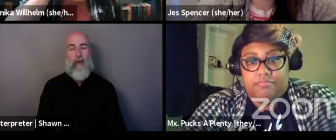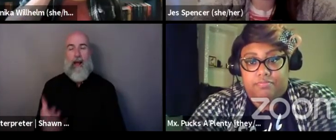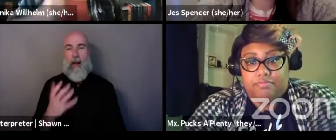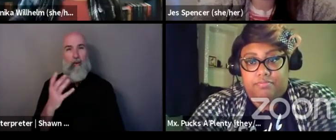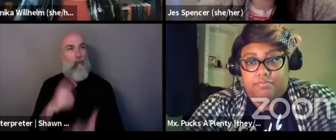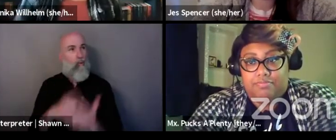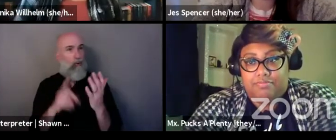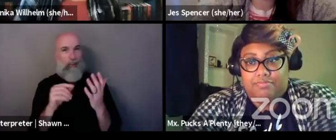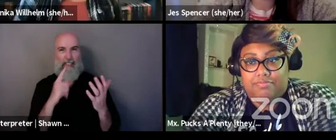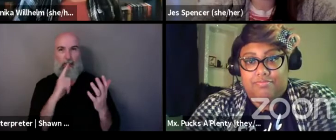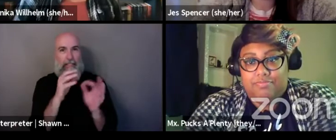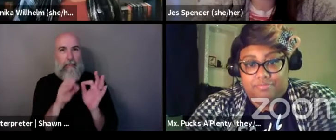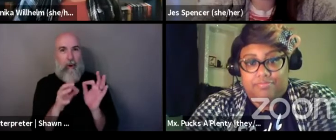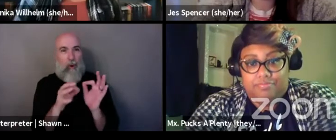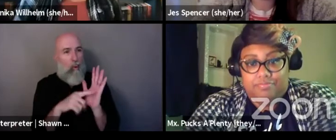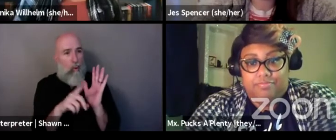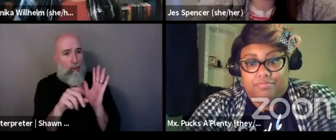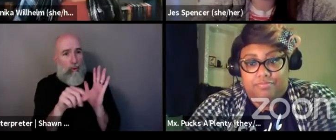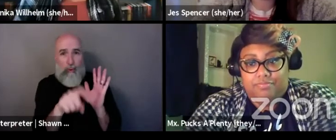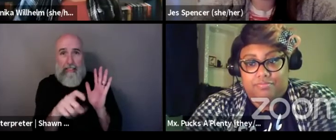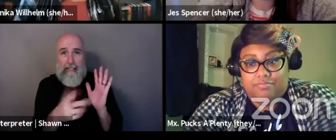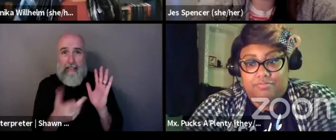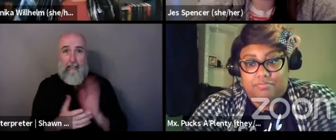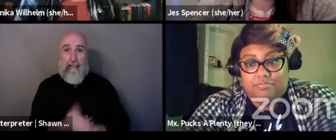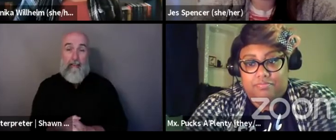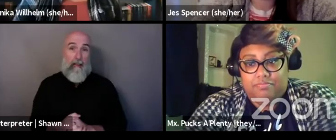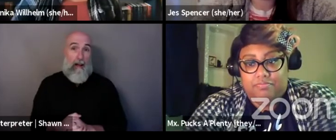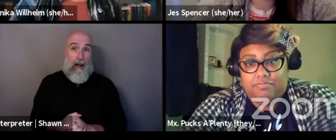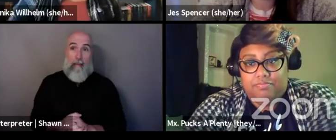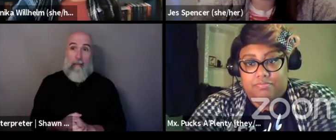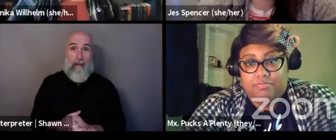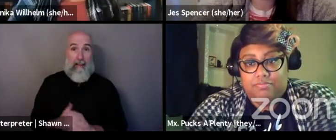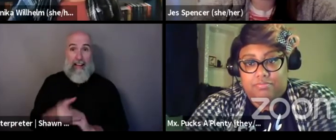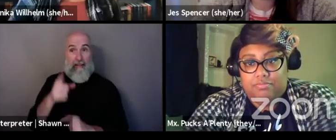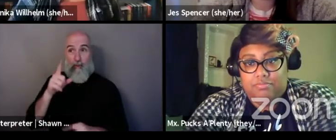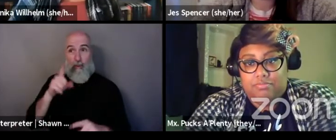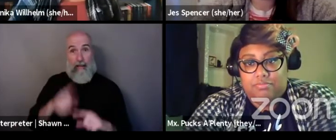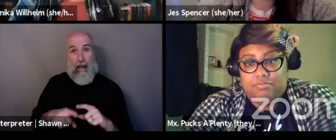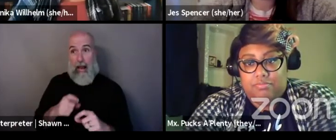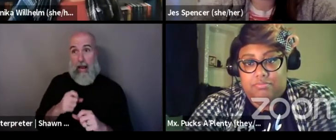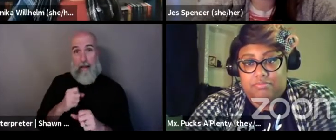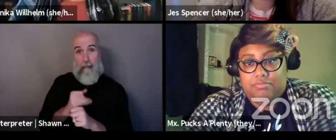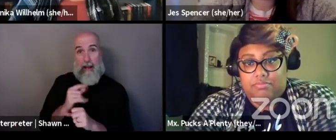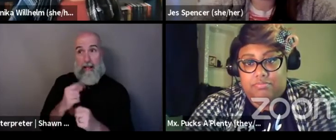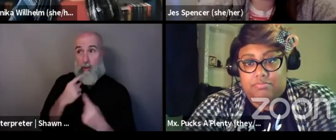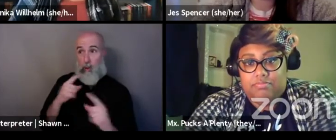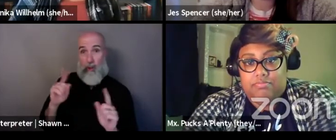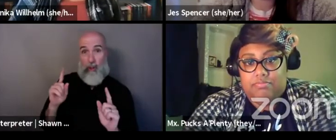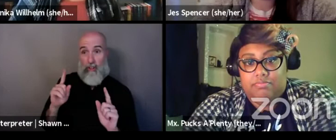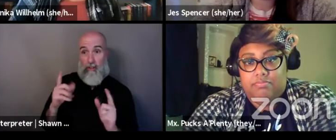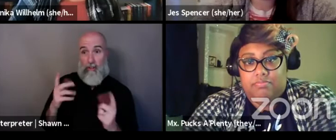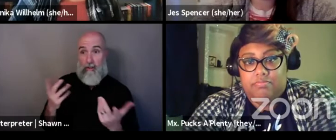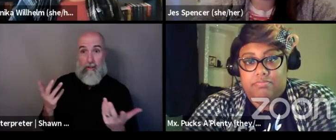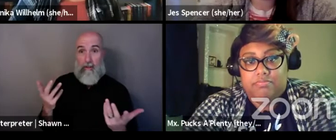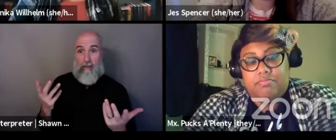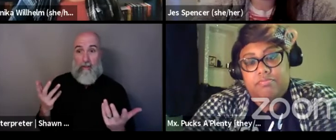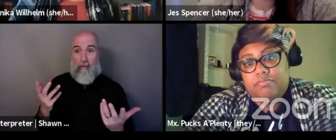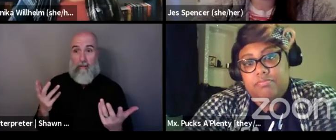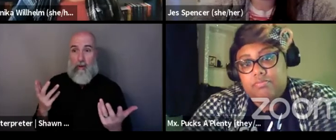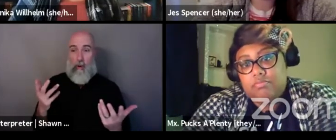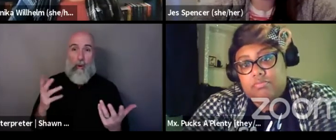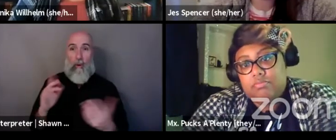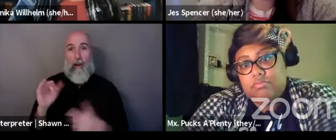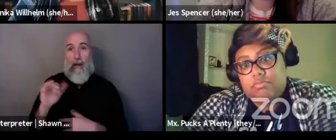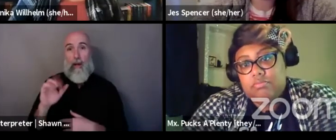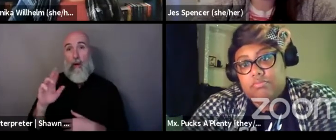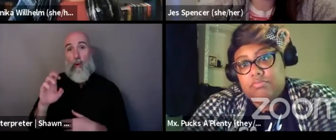very simple question. What do you need? And, you know, if you can't make it work, like, no, you know what I mean? Like, you know, Reba